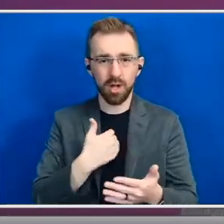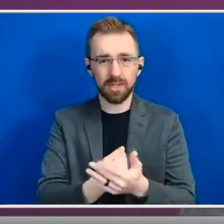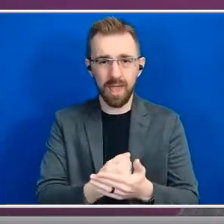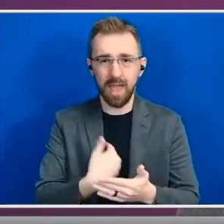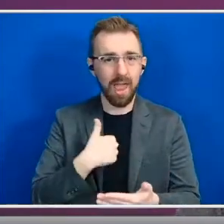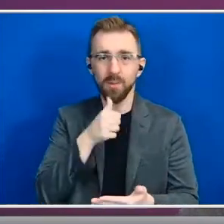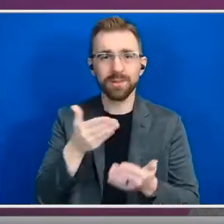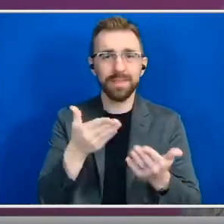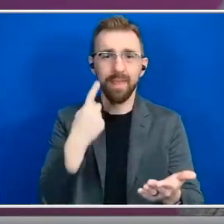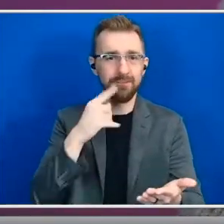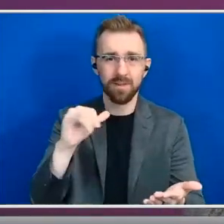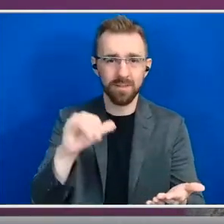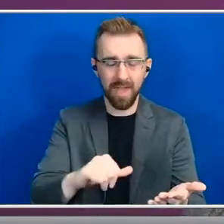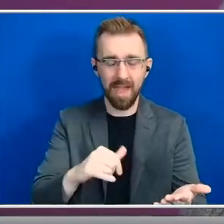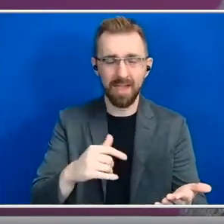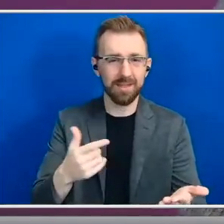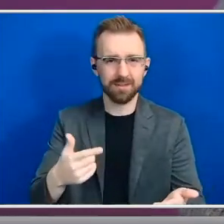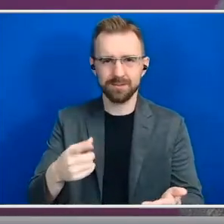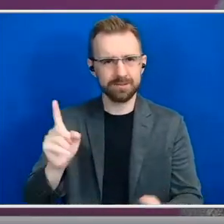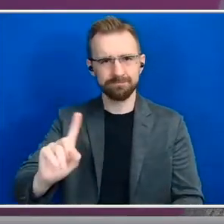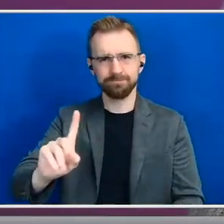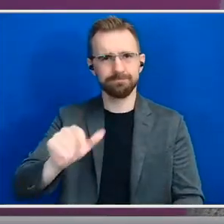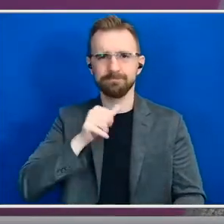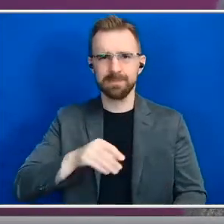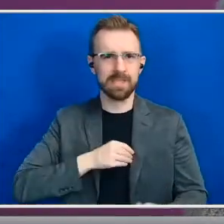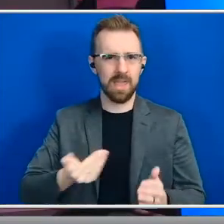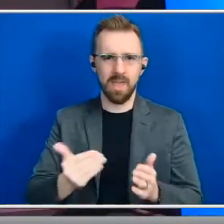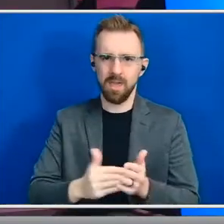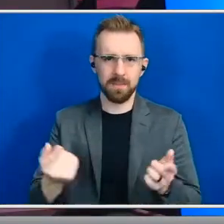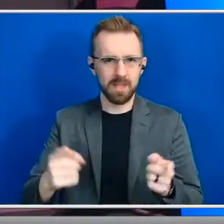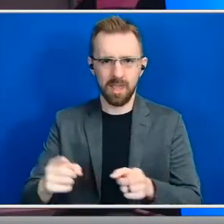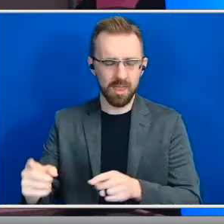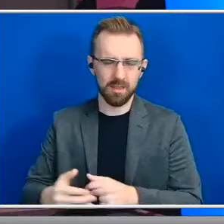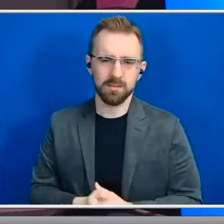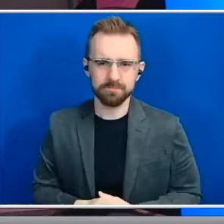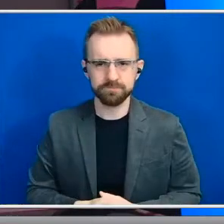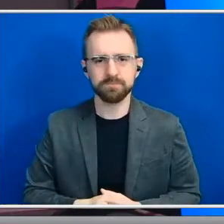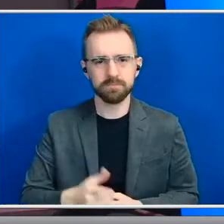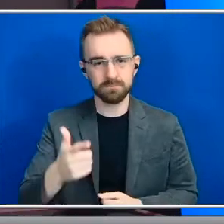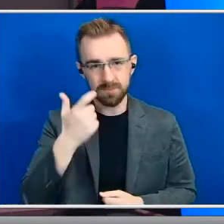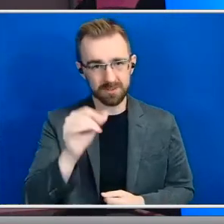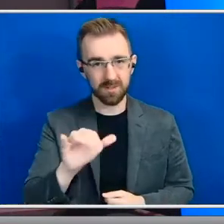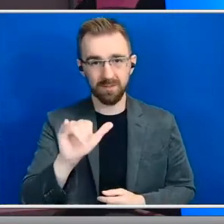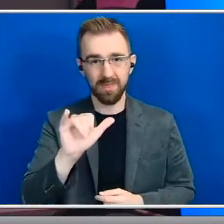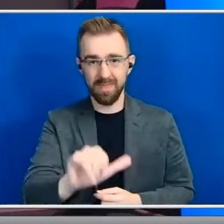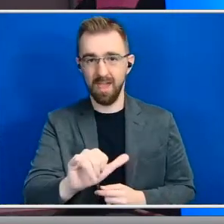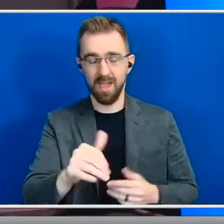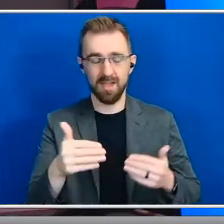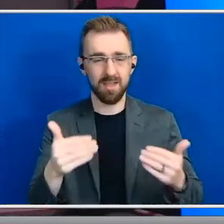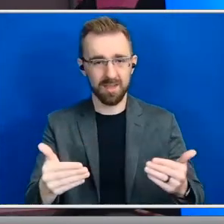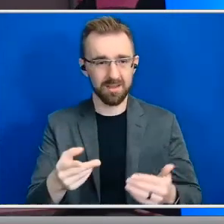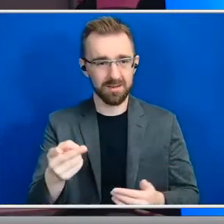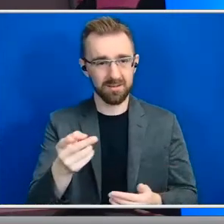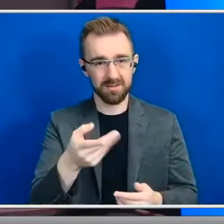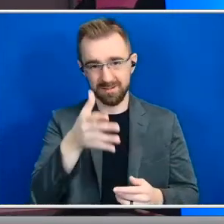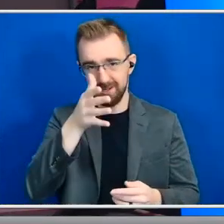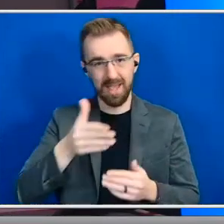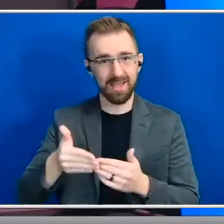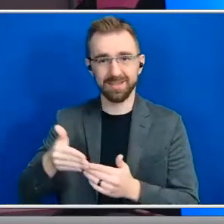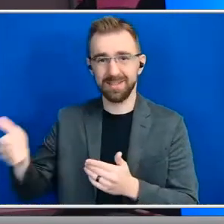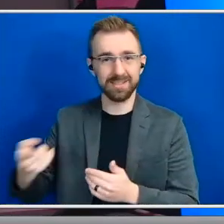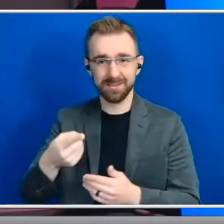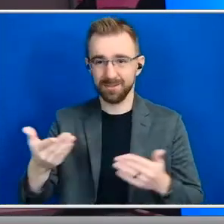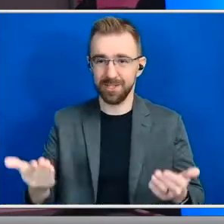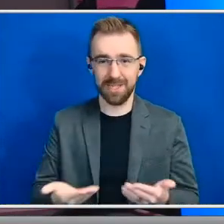and it wasn't going to happen again, so, you know. And because of that, your guy is next to you. You guys are here. Yeah. You're